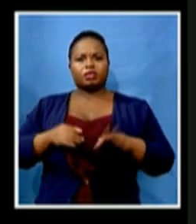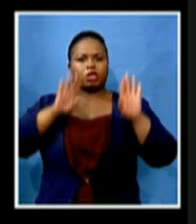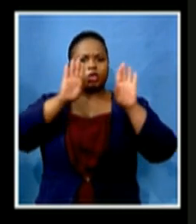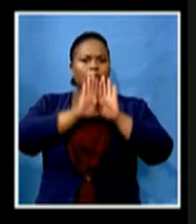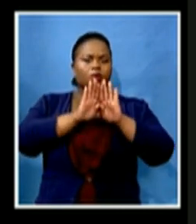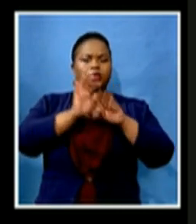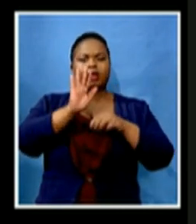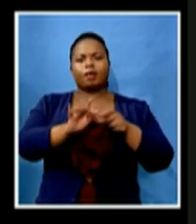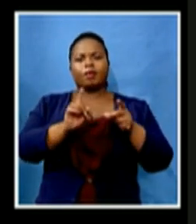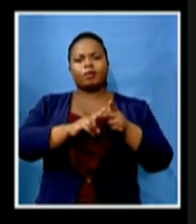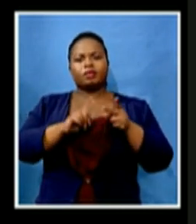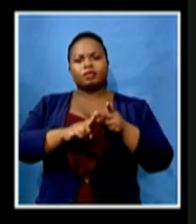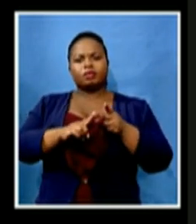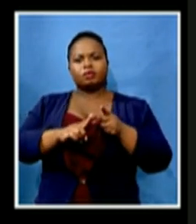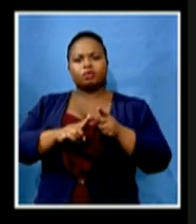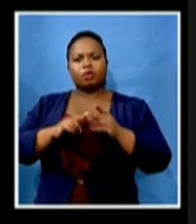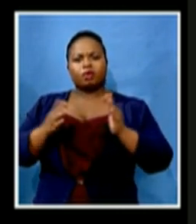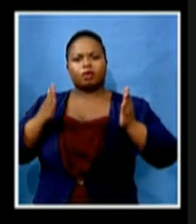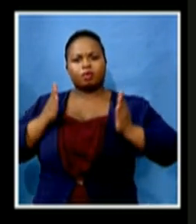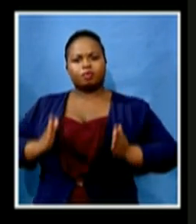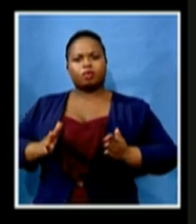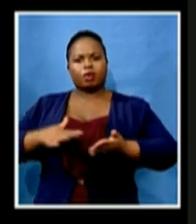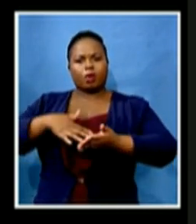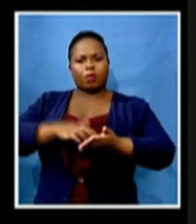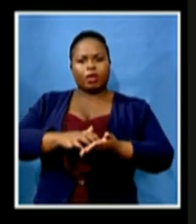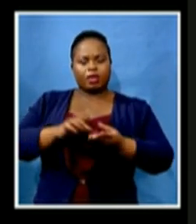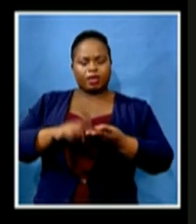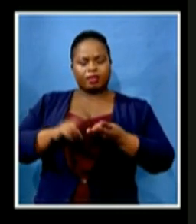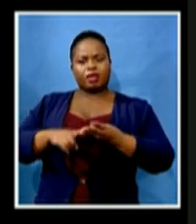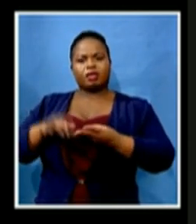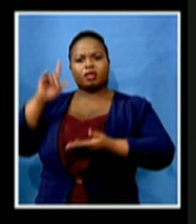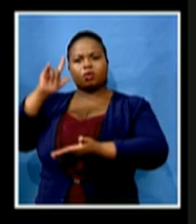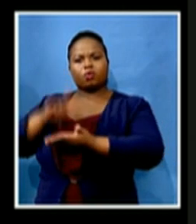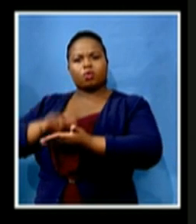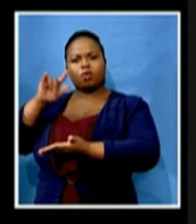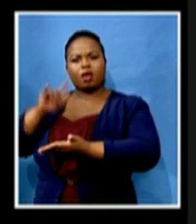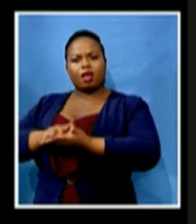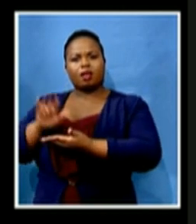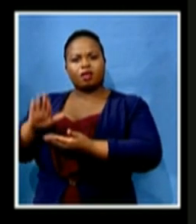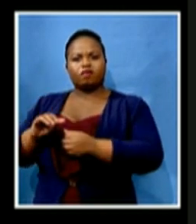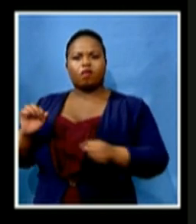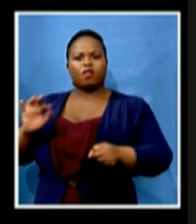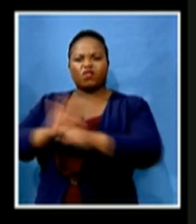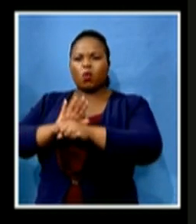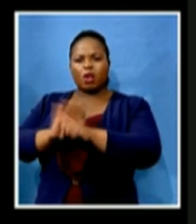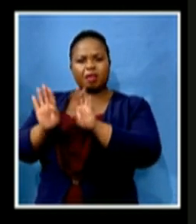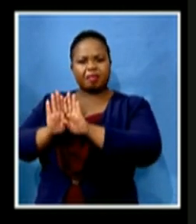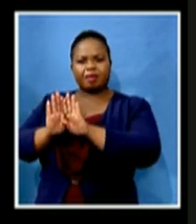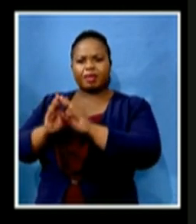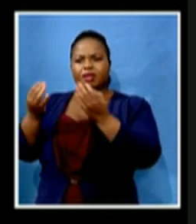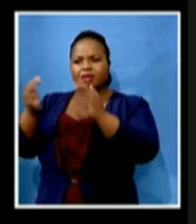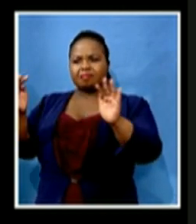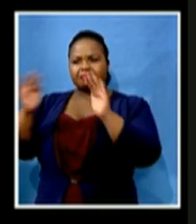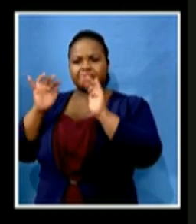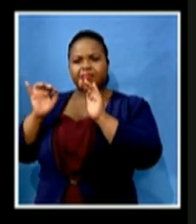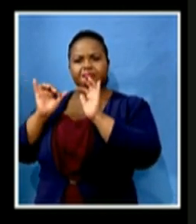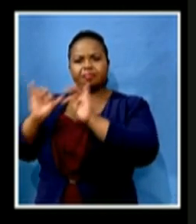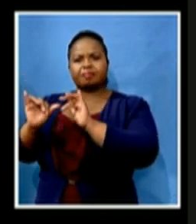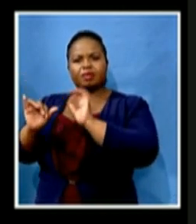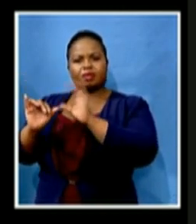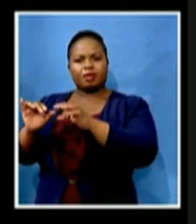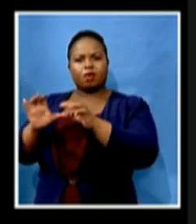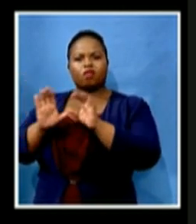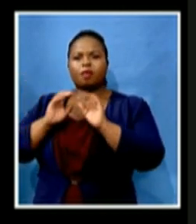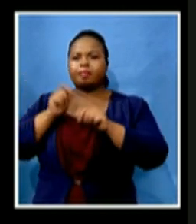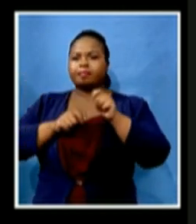the Wuhan, China model of a total lockdown and isolation of people on a mass scale. So if we can get a sense